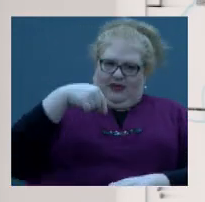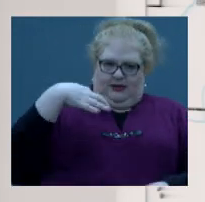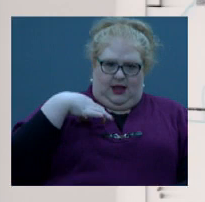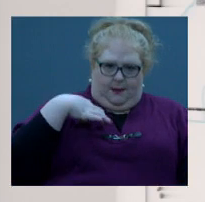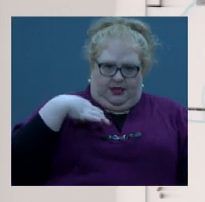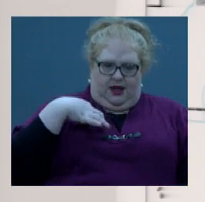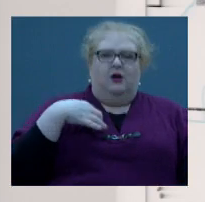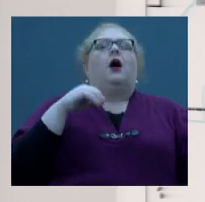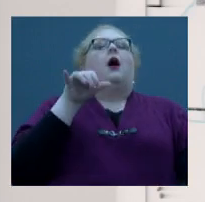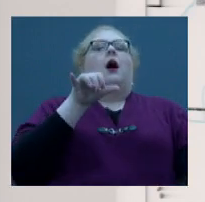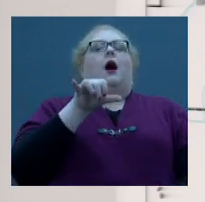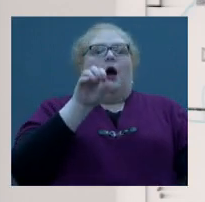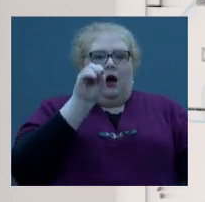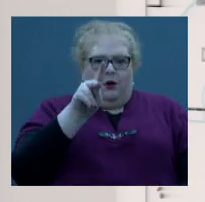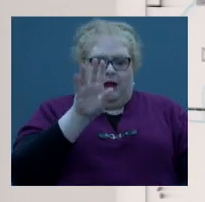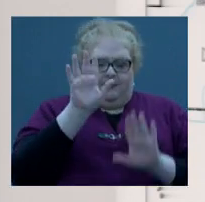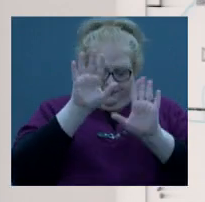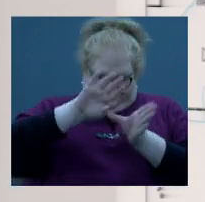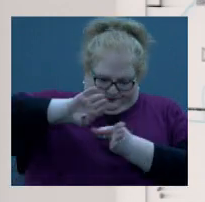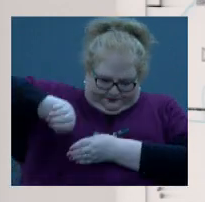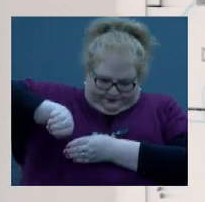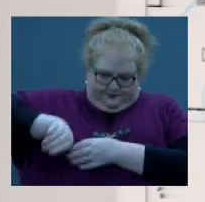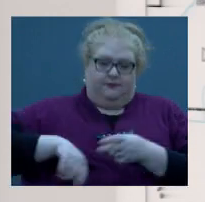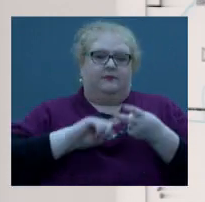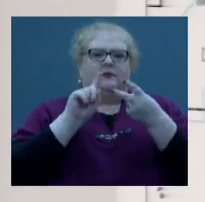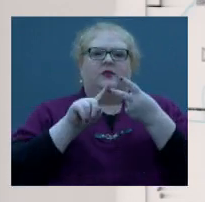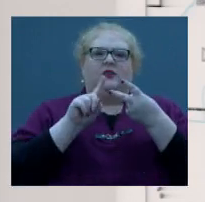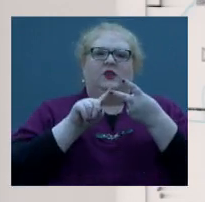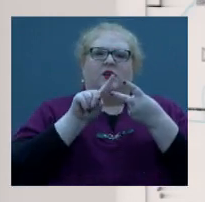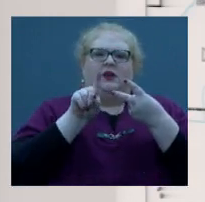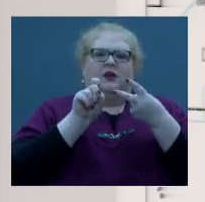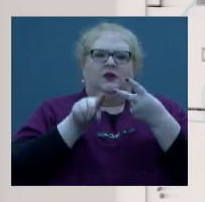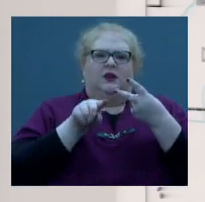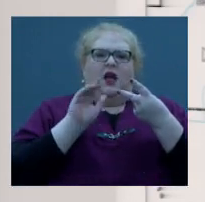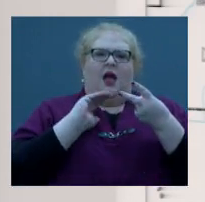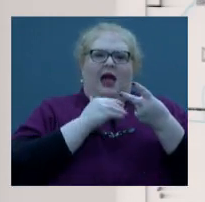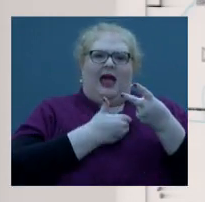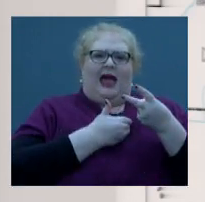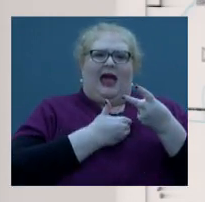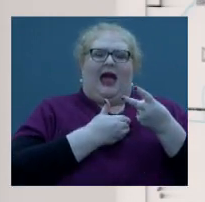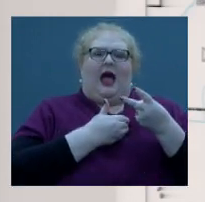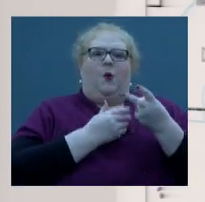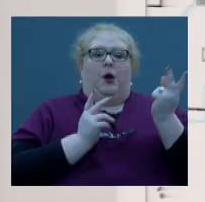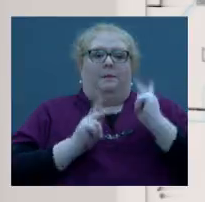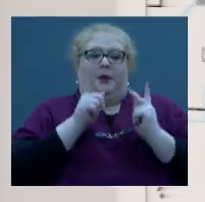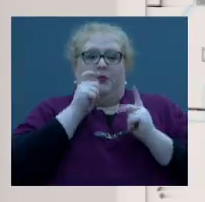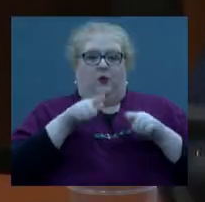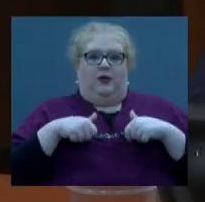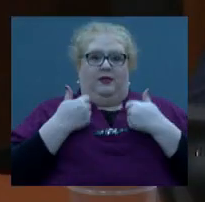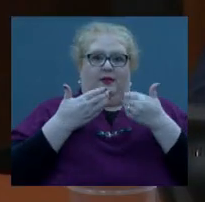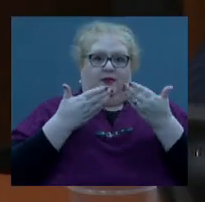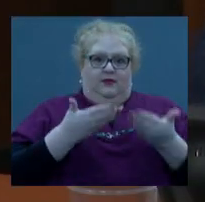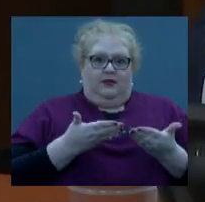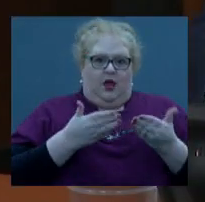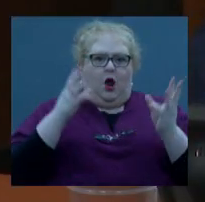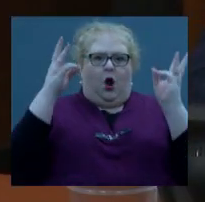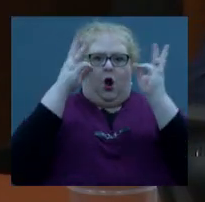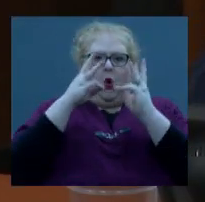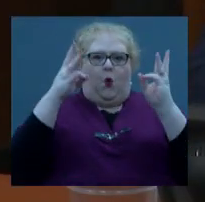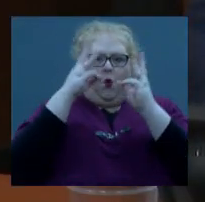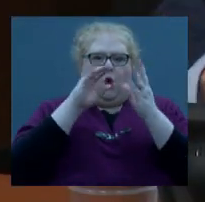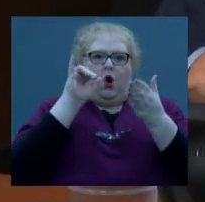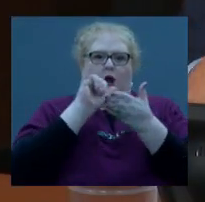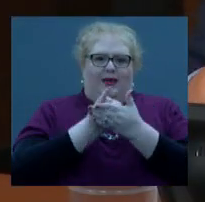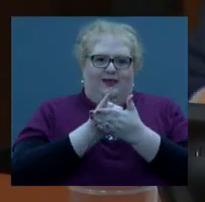Question number 2. I believe that our residents are worried that the finger